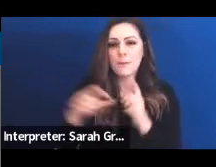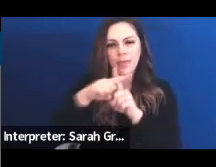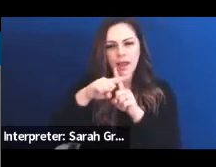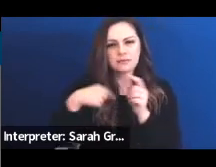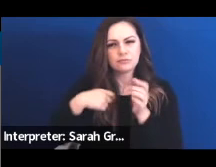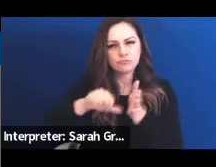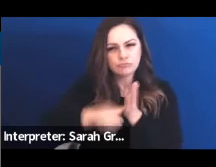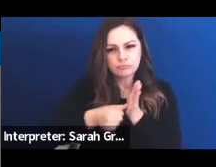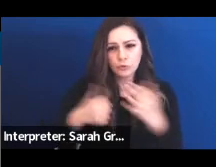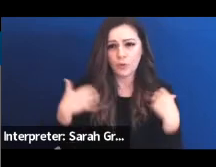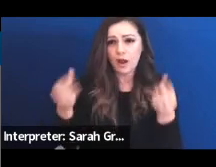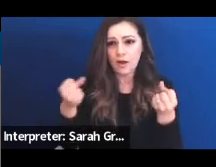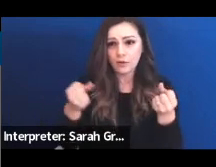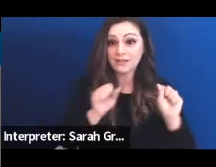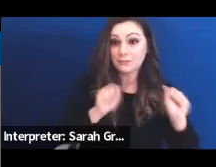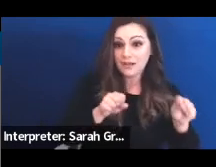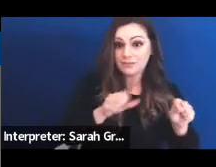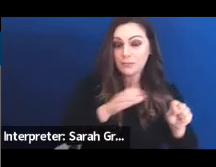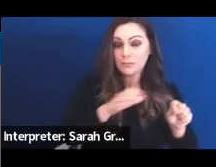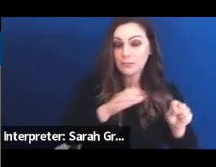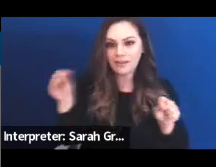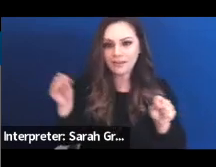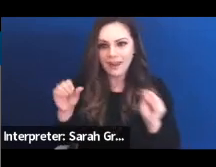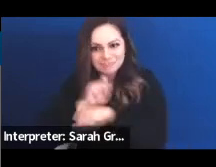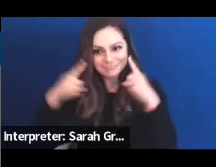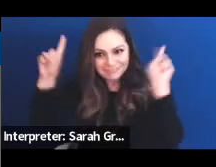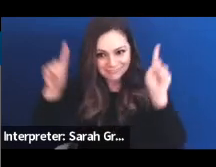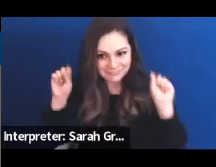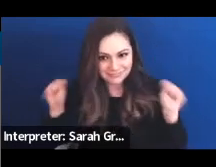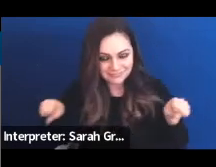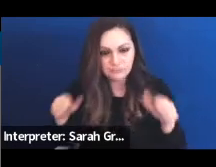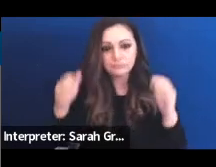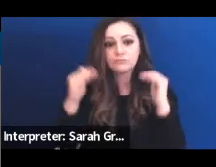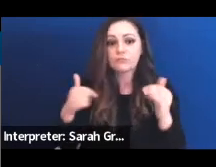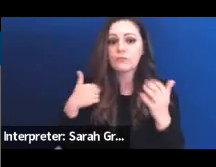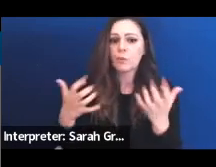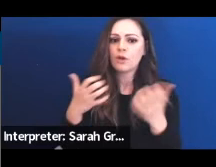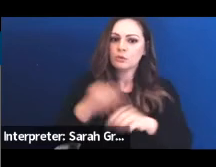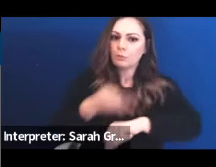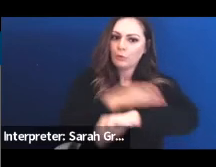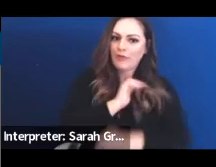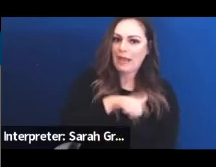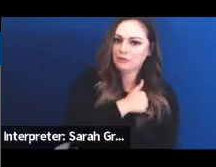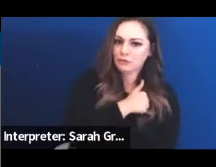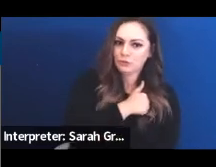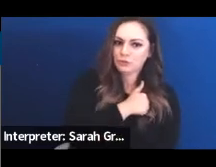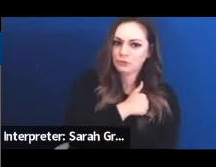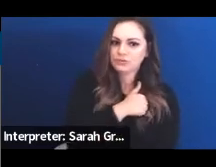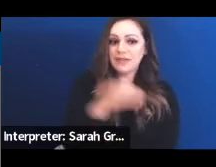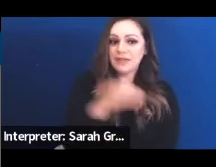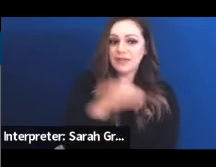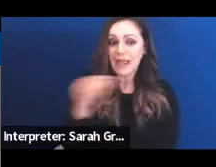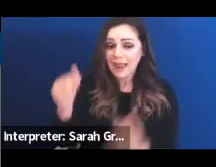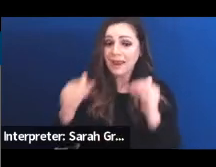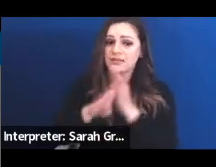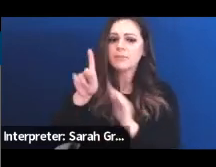probable; improve attitudes; and develop Kentuckians' understanding of the disease so that they can better support their loved